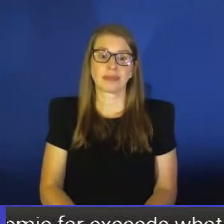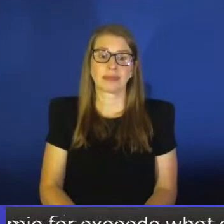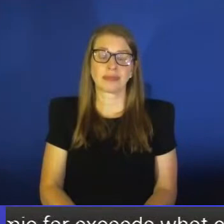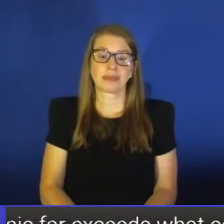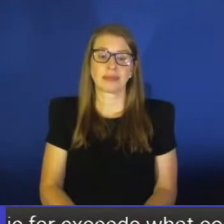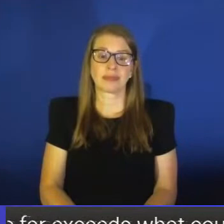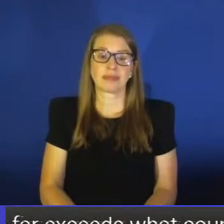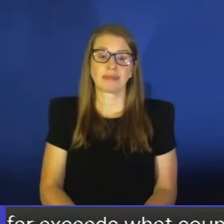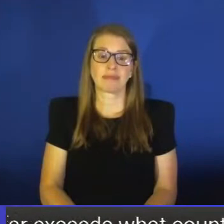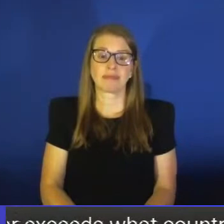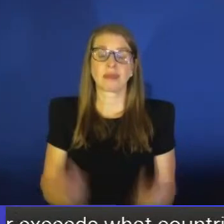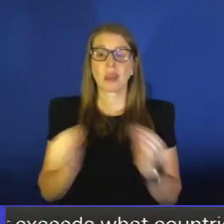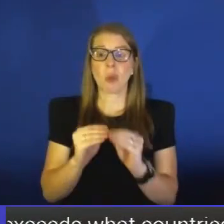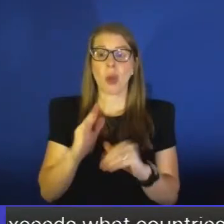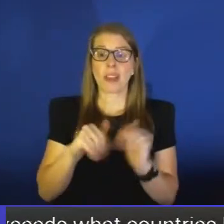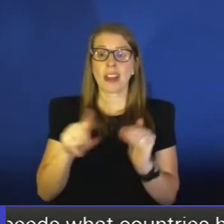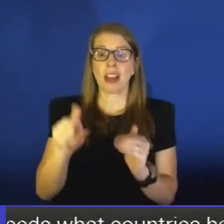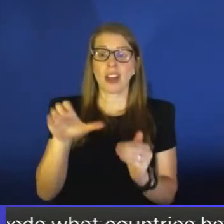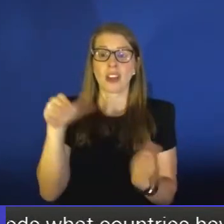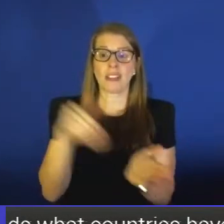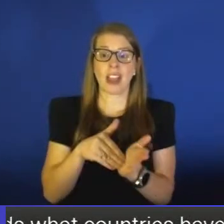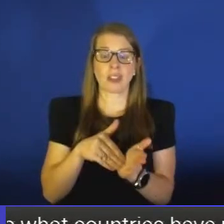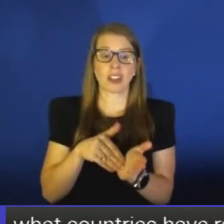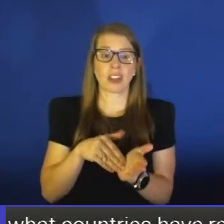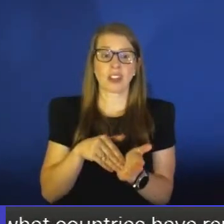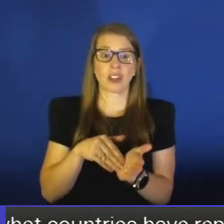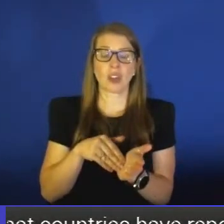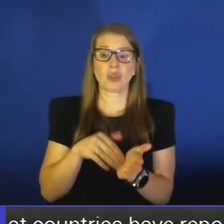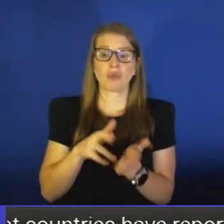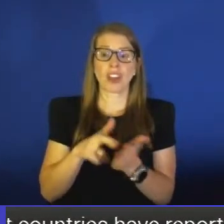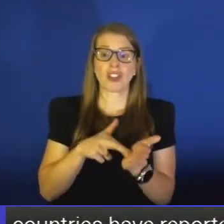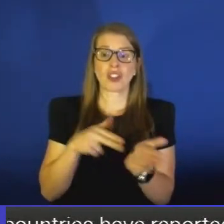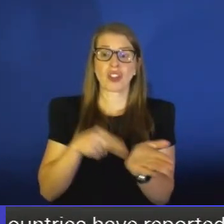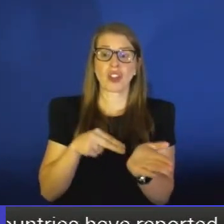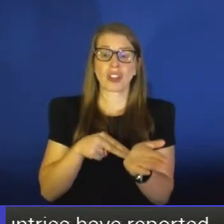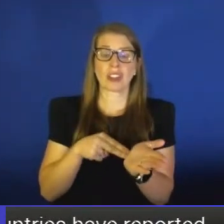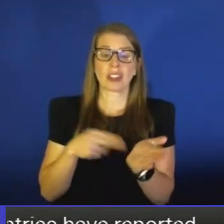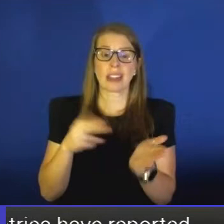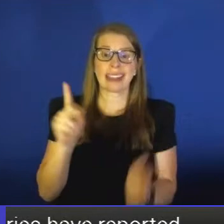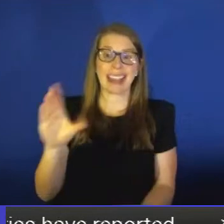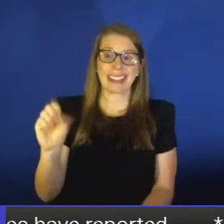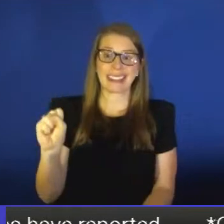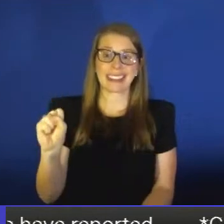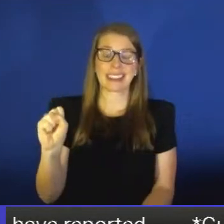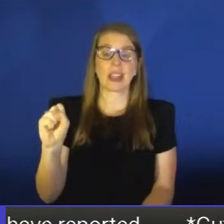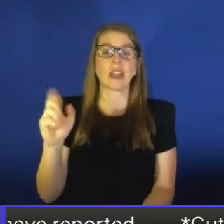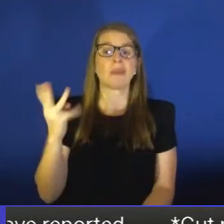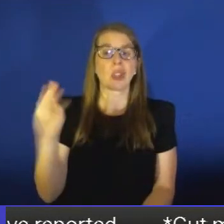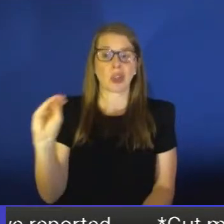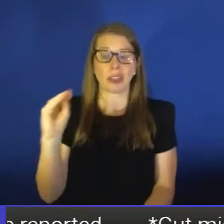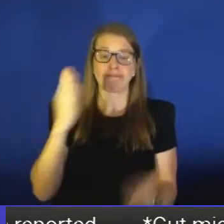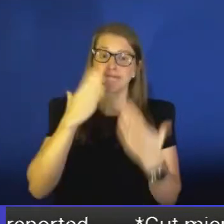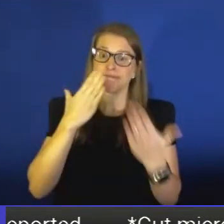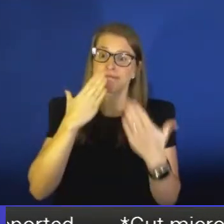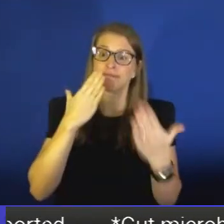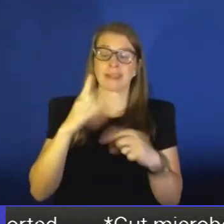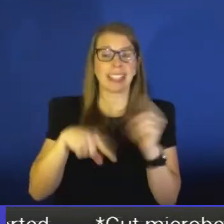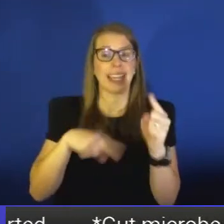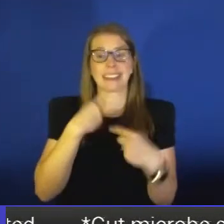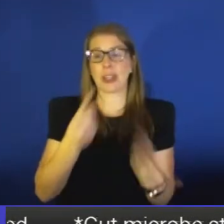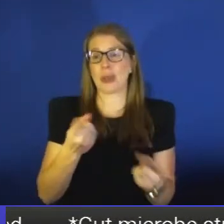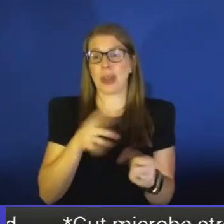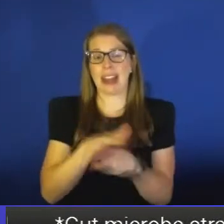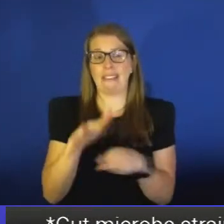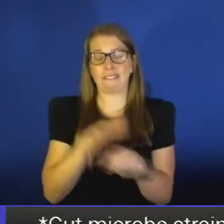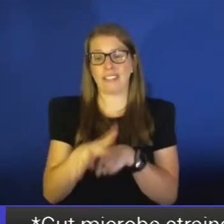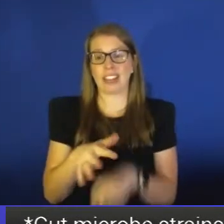There are more than 100,000 registered nurses in Kansas and Missouri, and we cannot say thank you enough to all you do. National Nurses Week starts today,